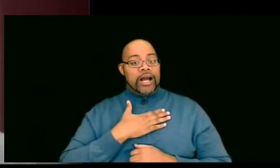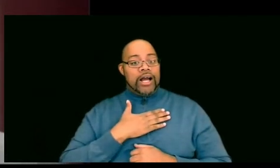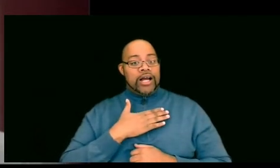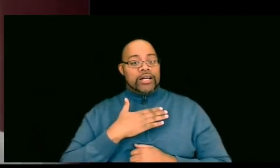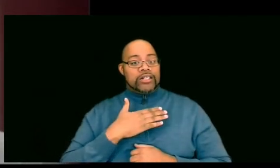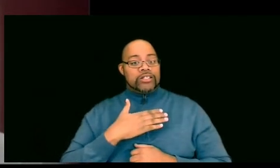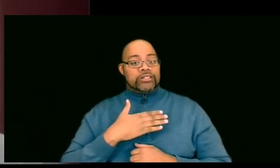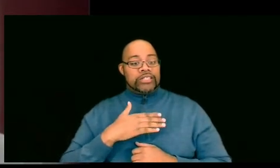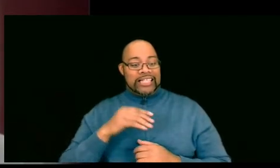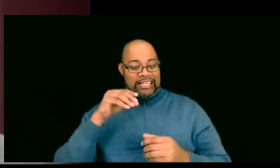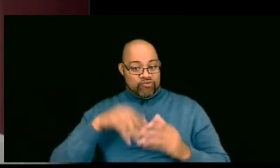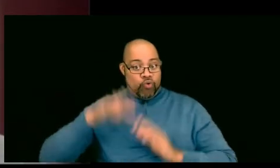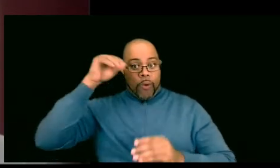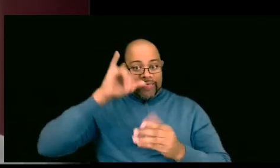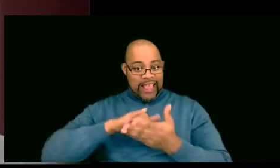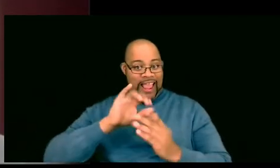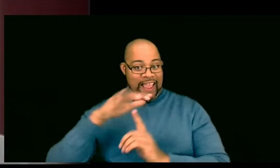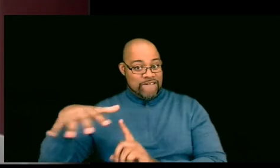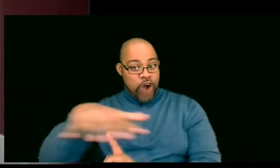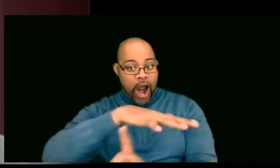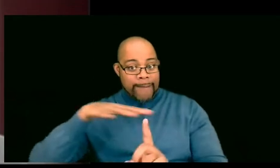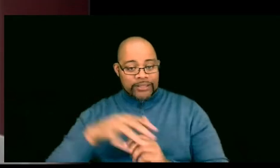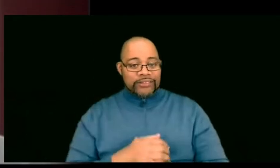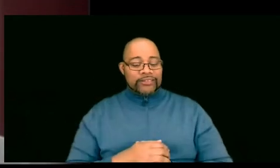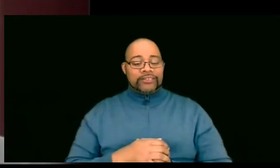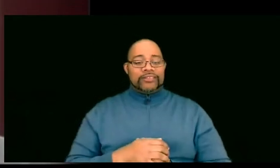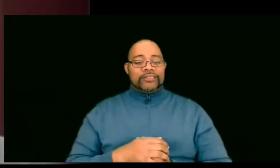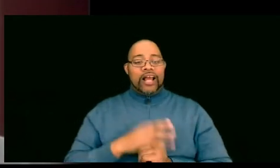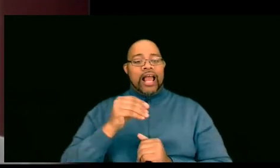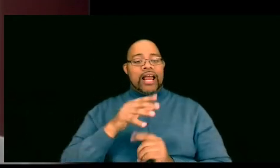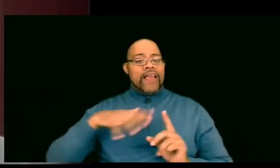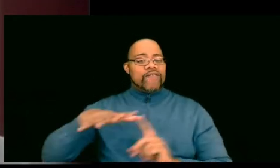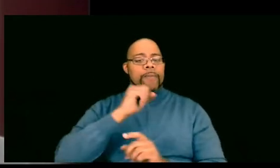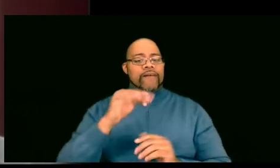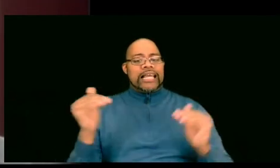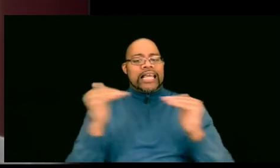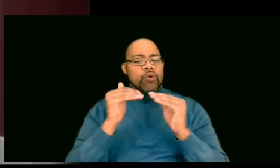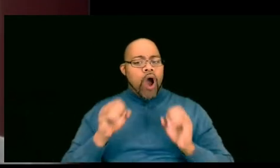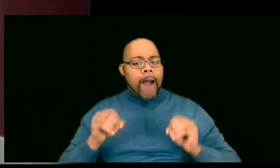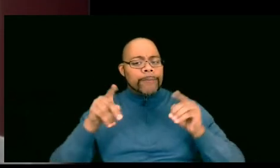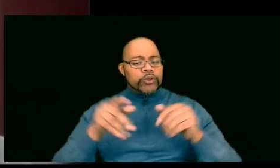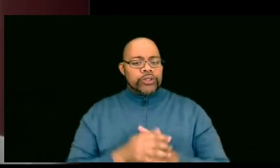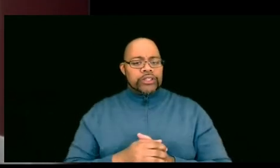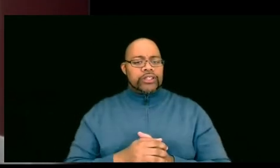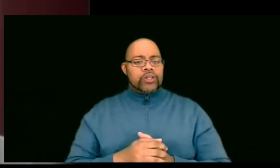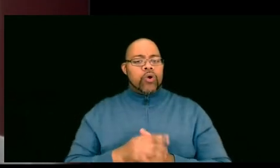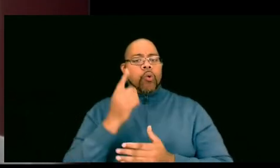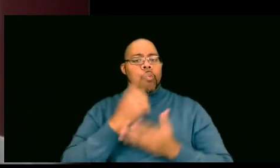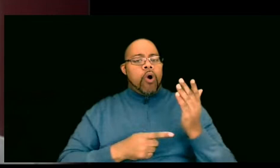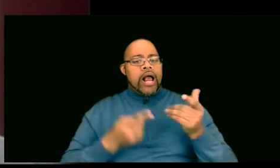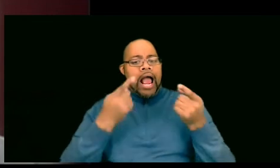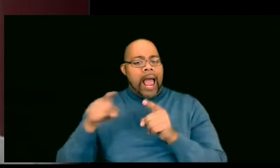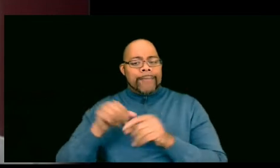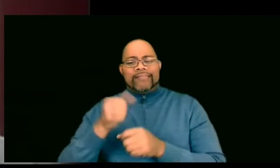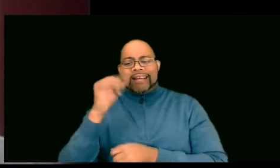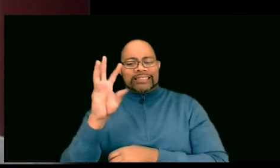of that environment and in an environment of equal opportunity of what